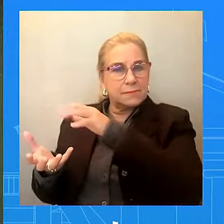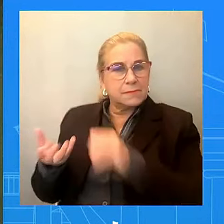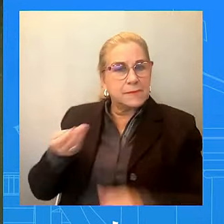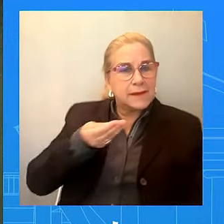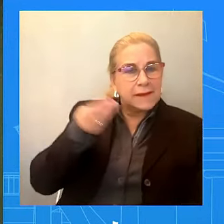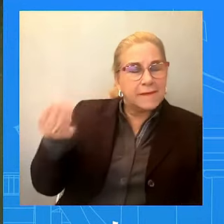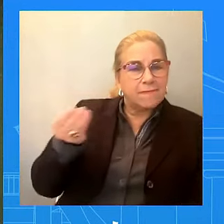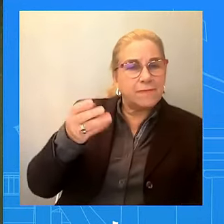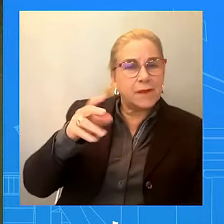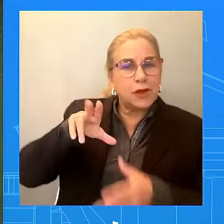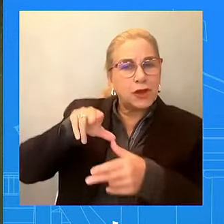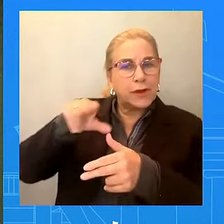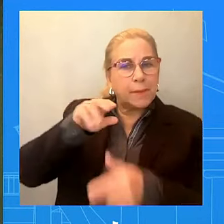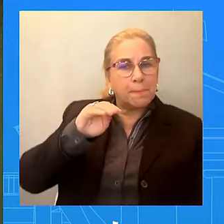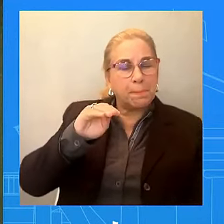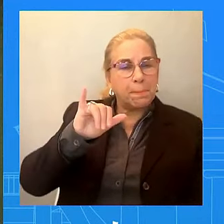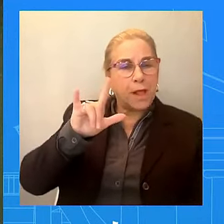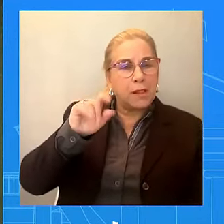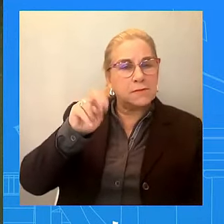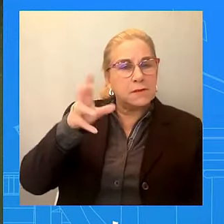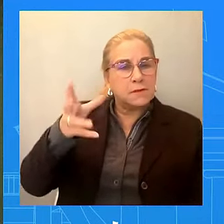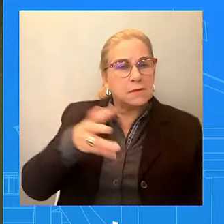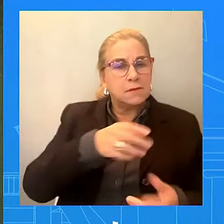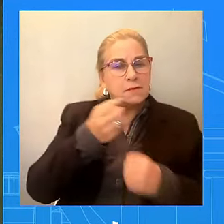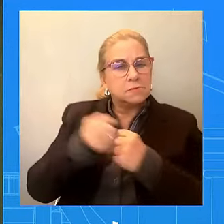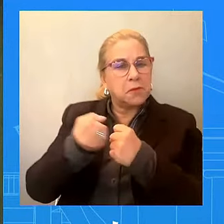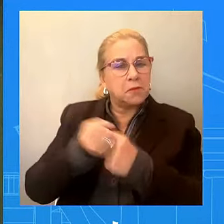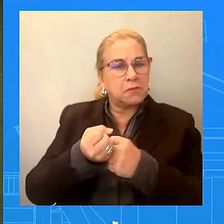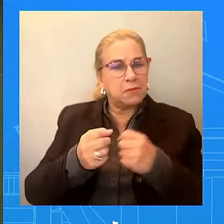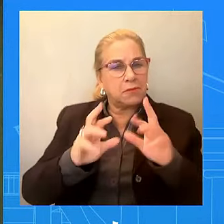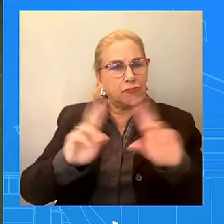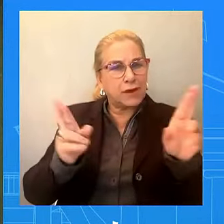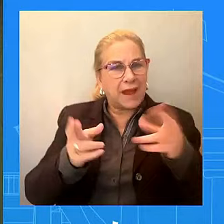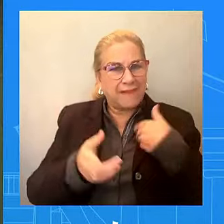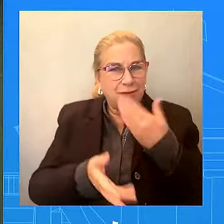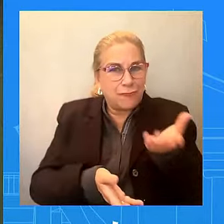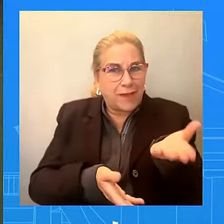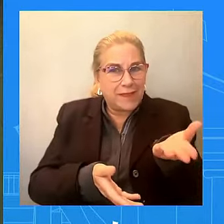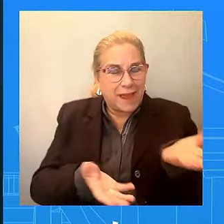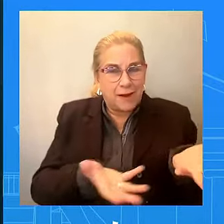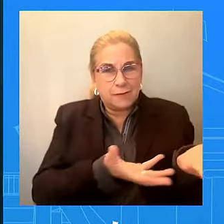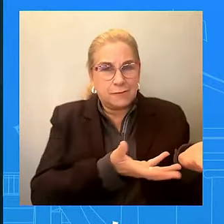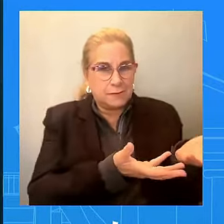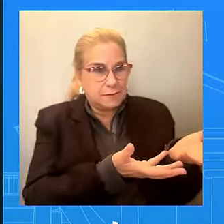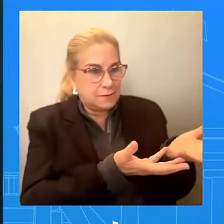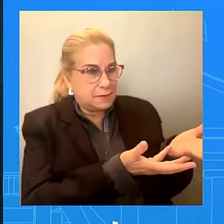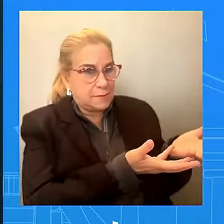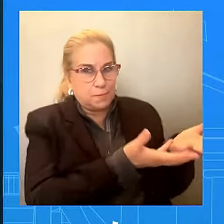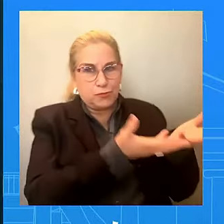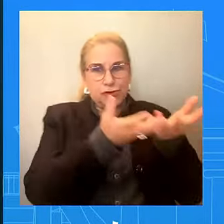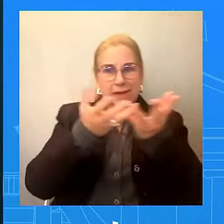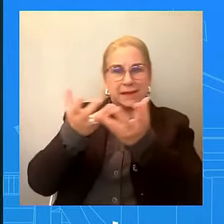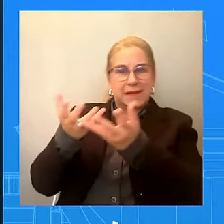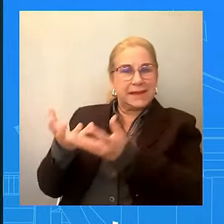community, every step of the way. Thank you. Thank you, Mr. Secretary. We'll go to questions.